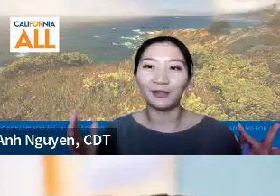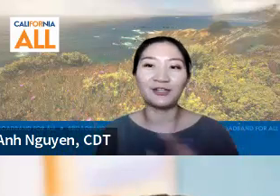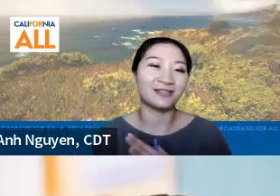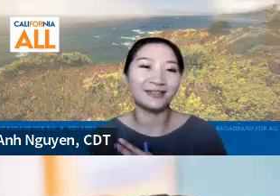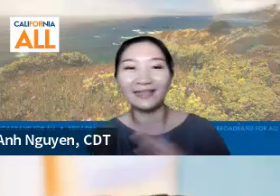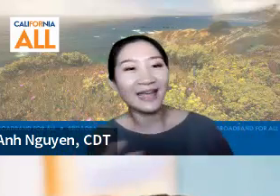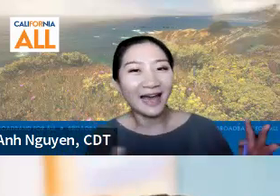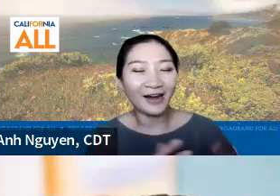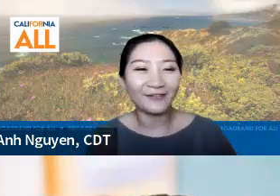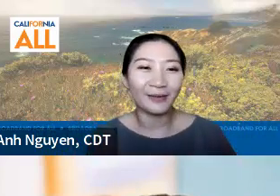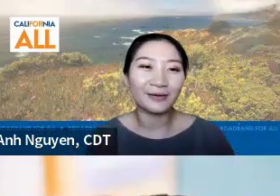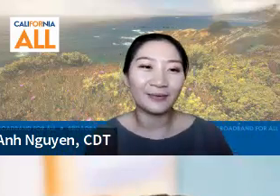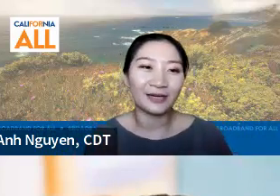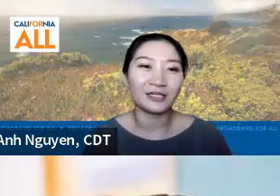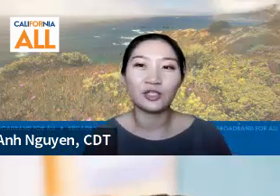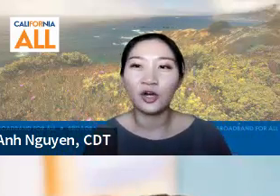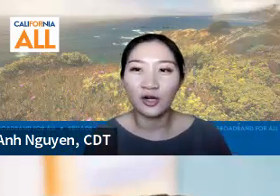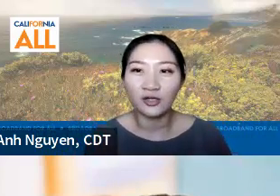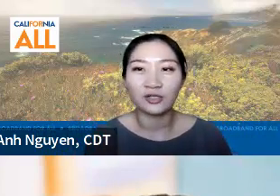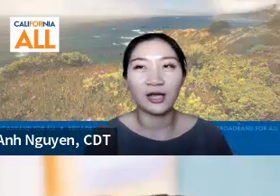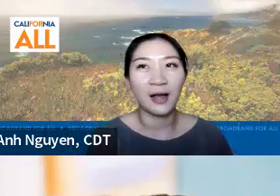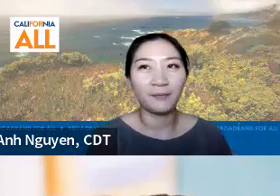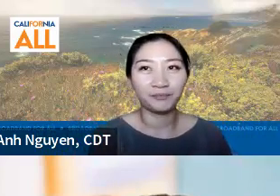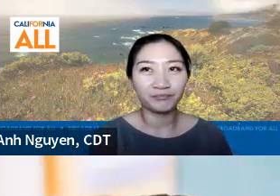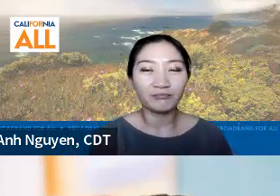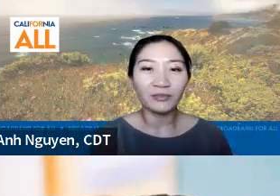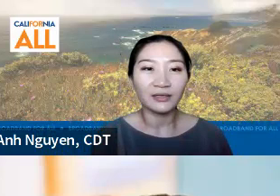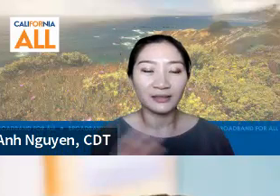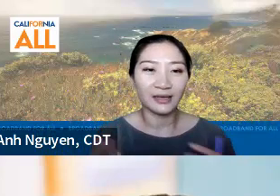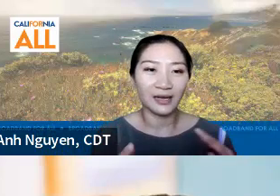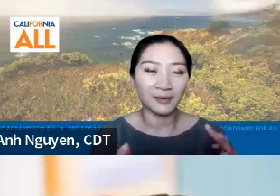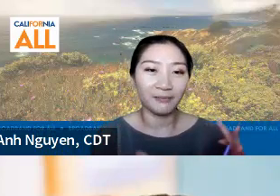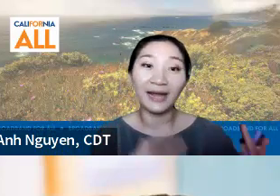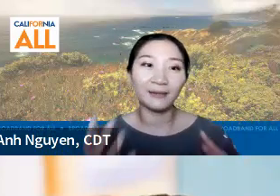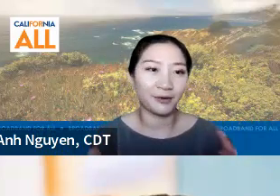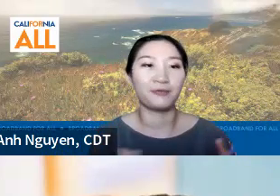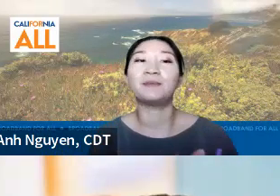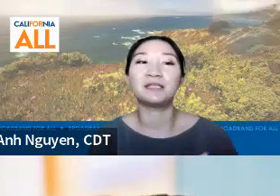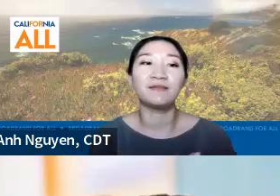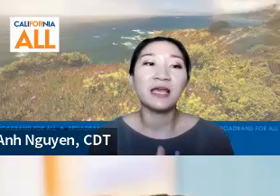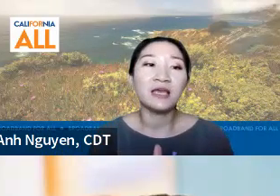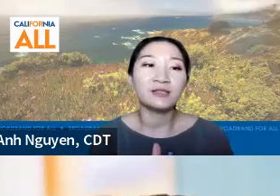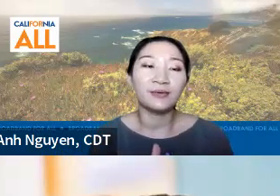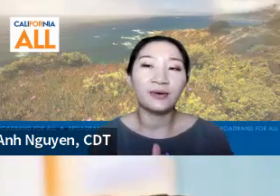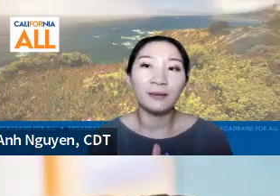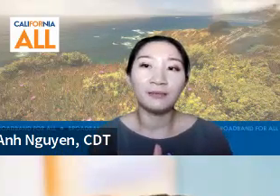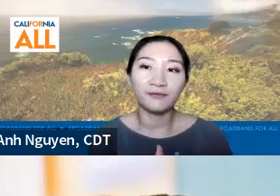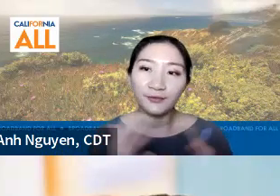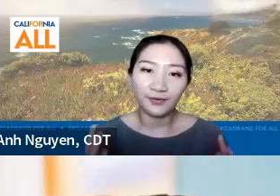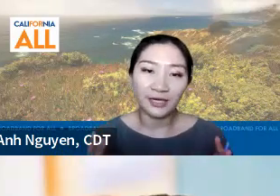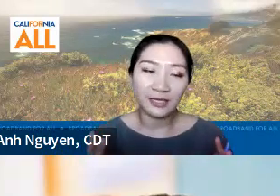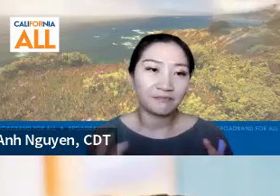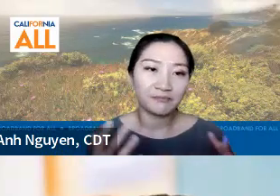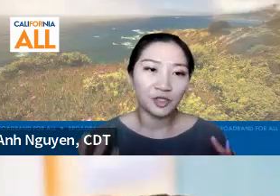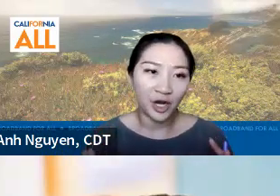established and all of that. We don't want to discourage pilot programs even. So